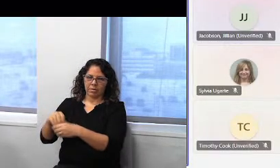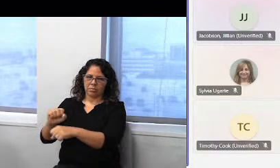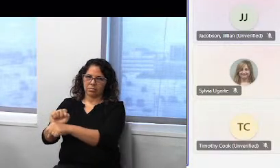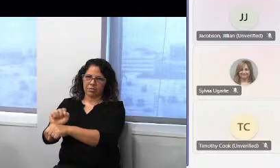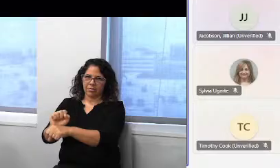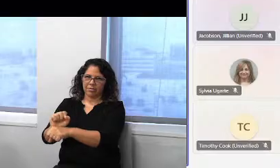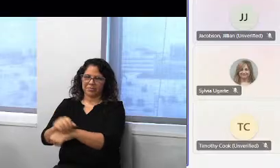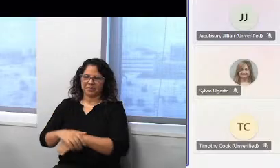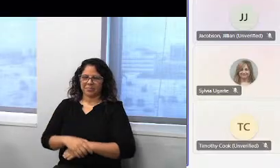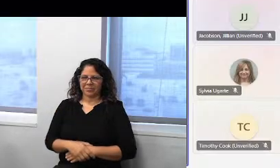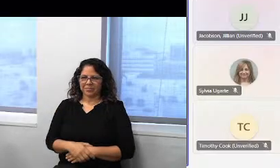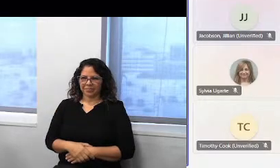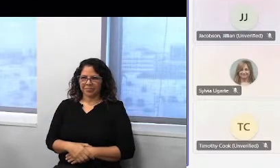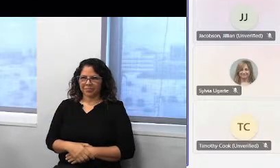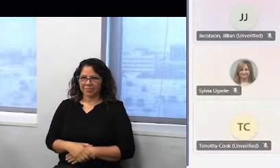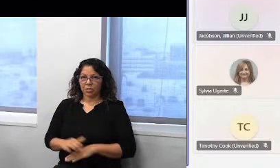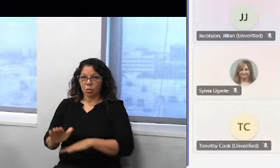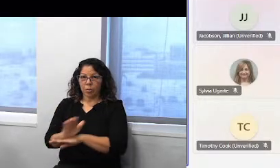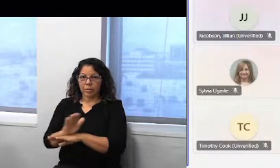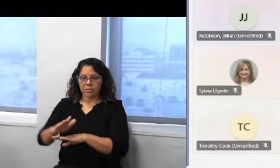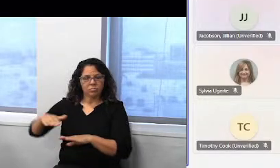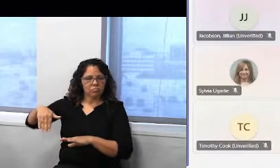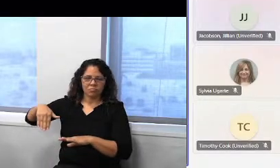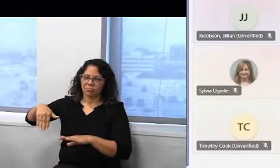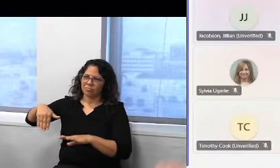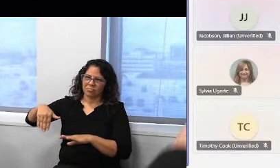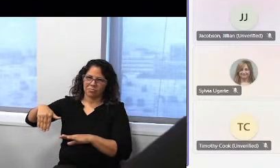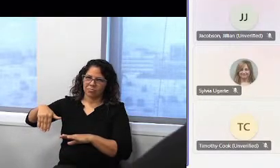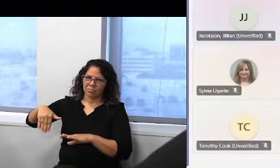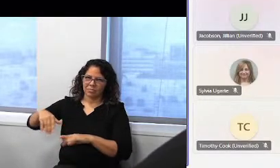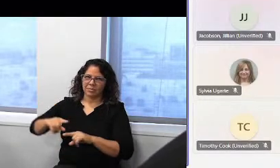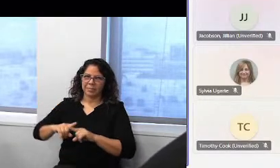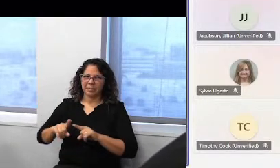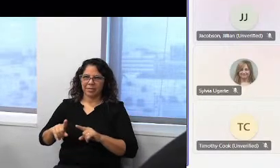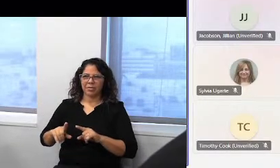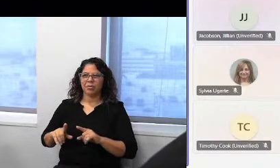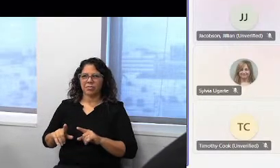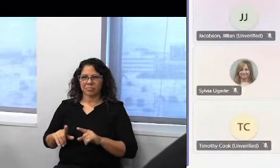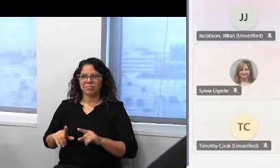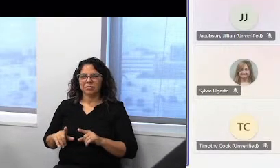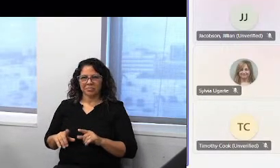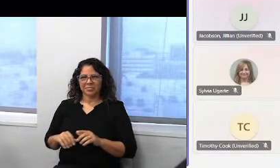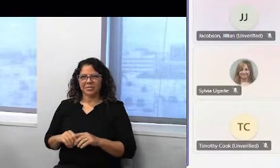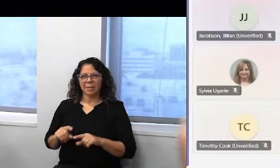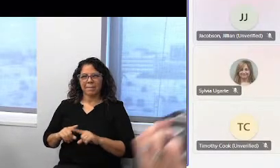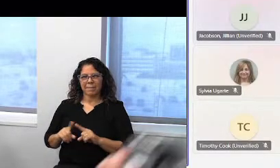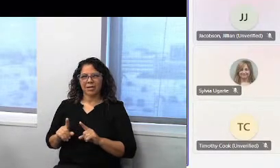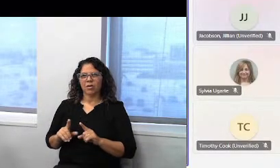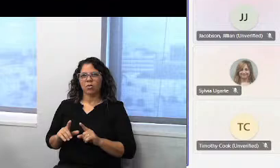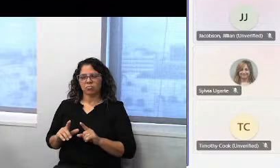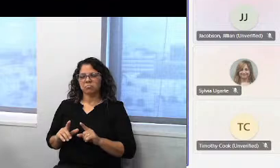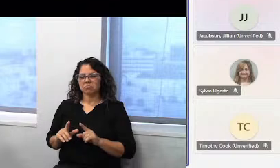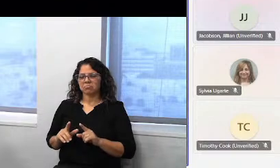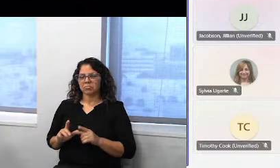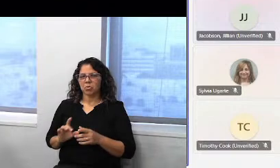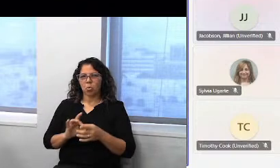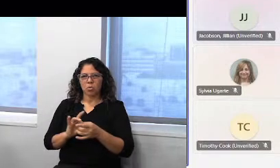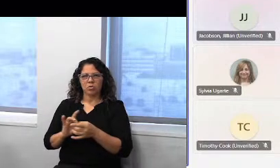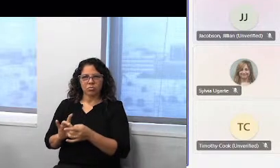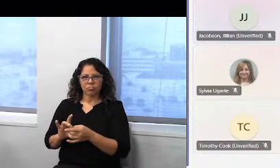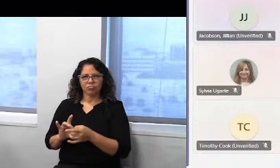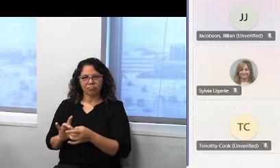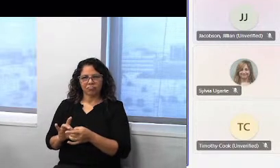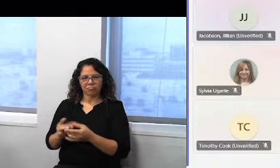right, COD, but we were able to successfully complete the interconnection. There are some